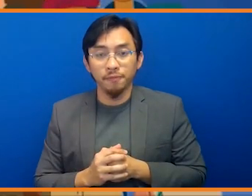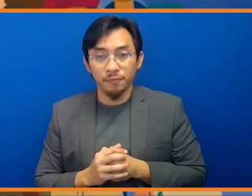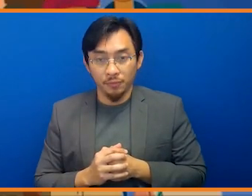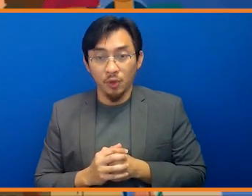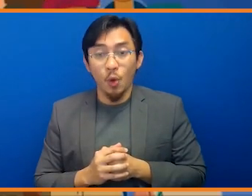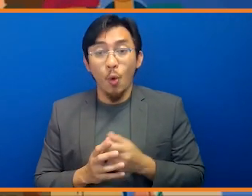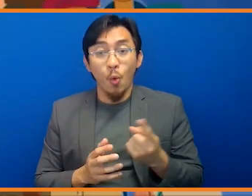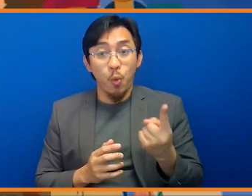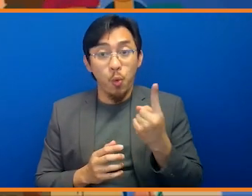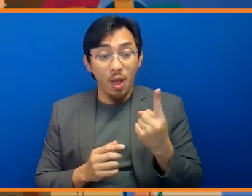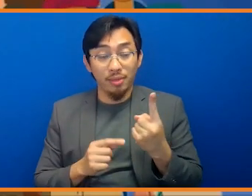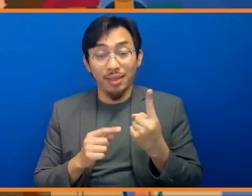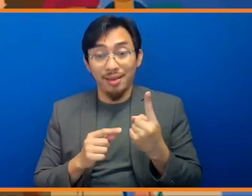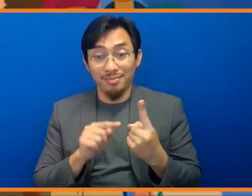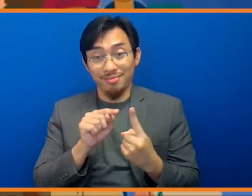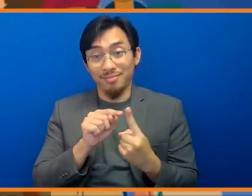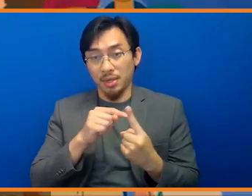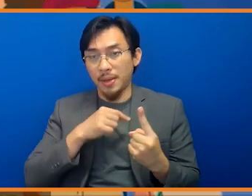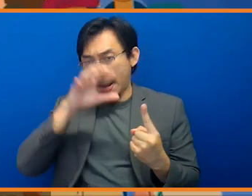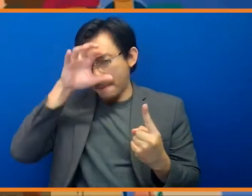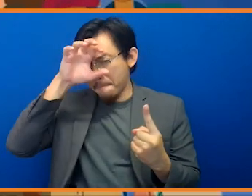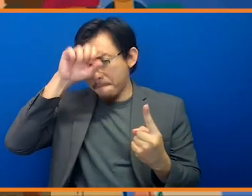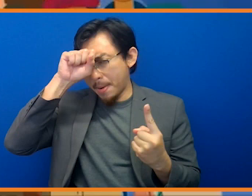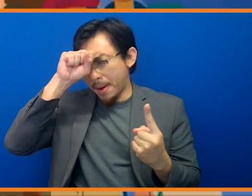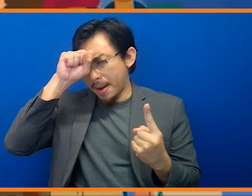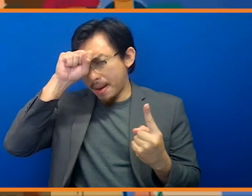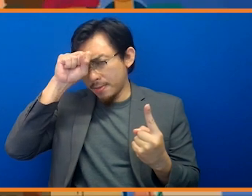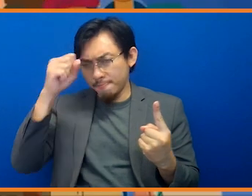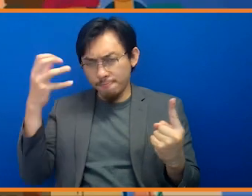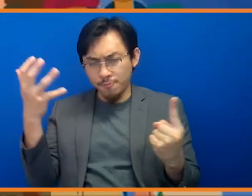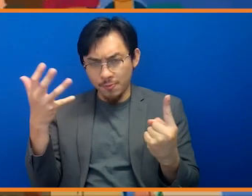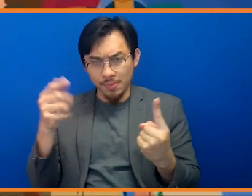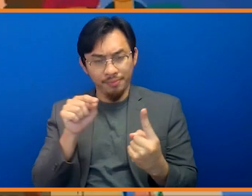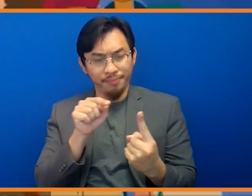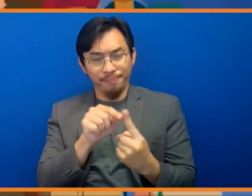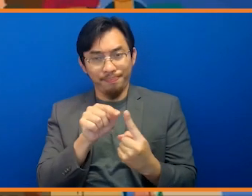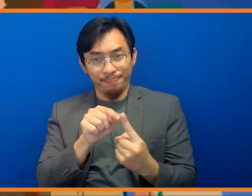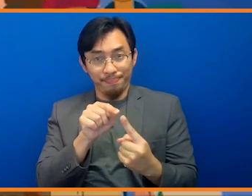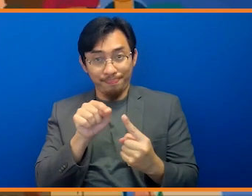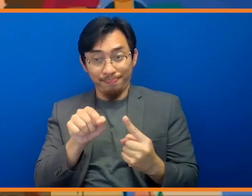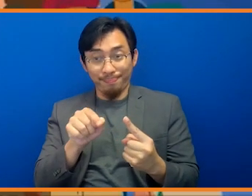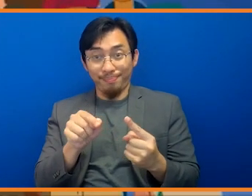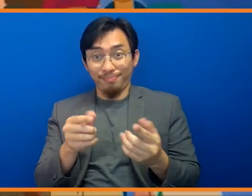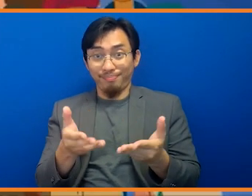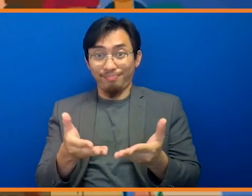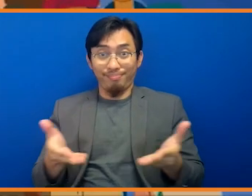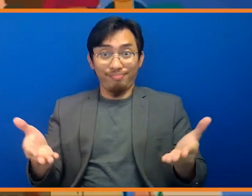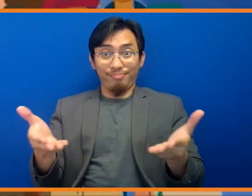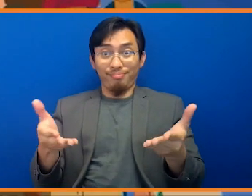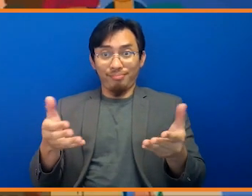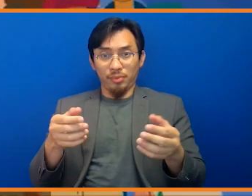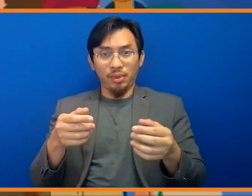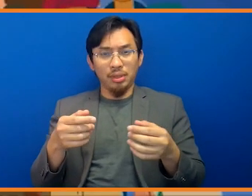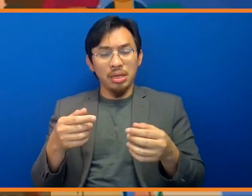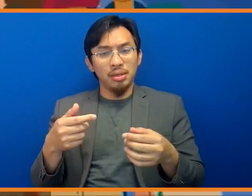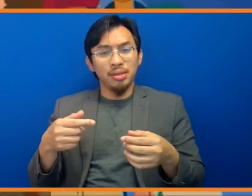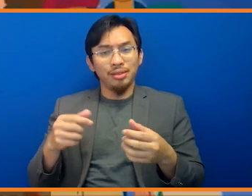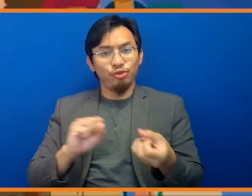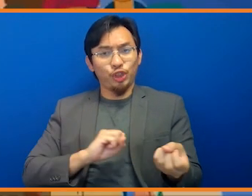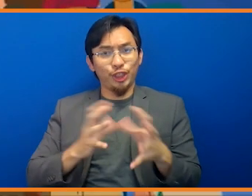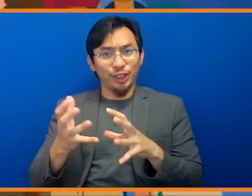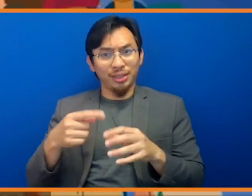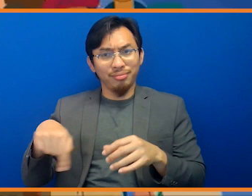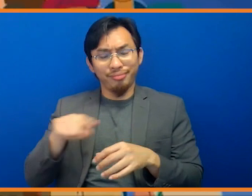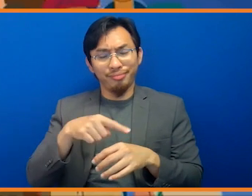One thing we must keep in mind, at the scene of disaster, we very often pay attention only